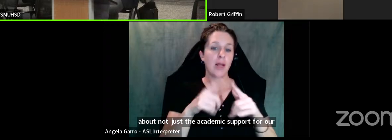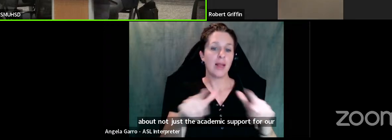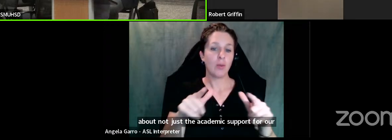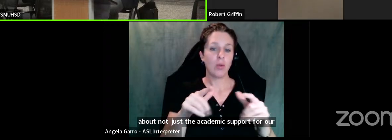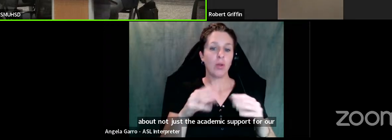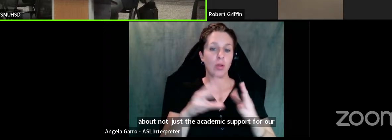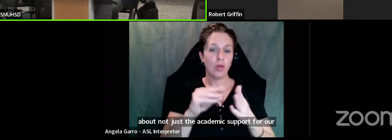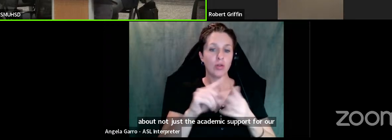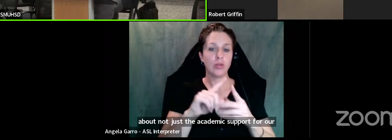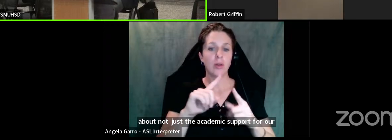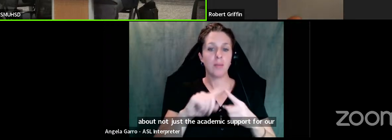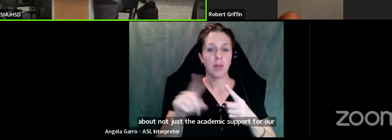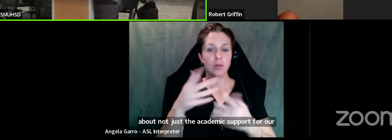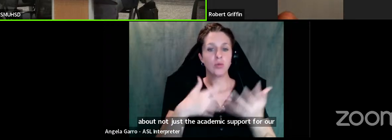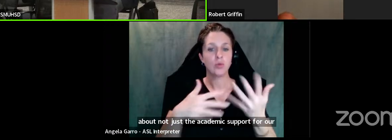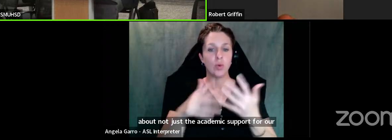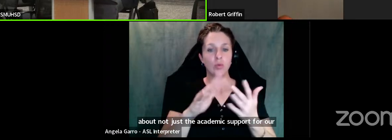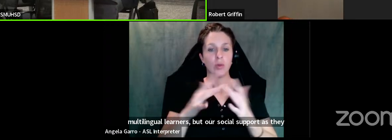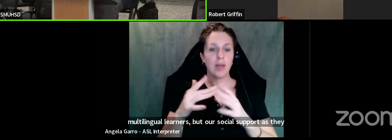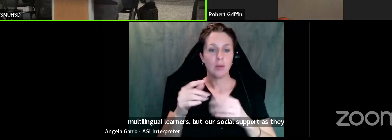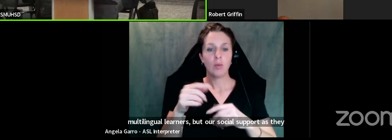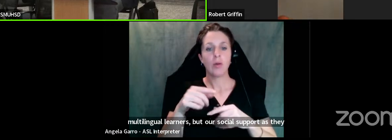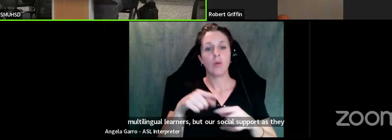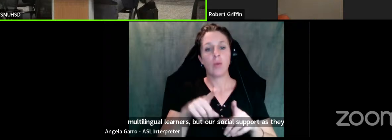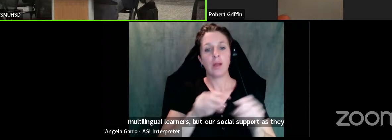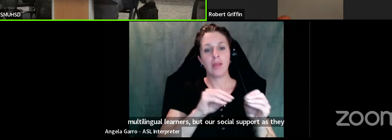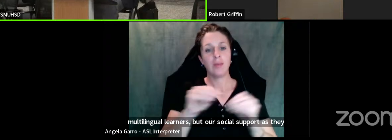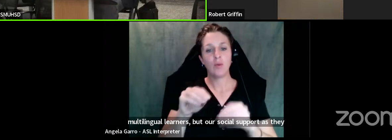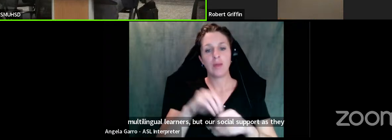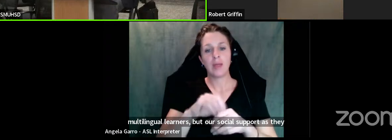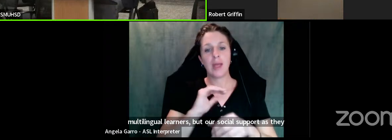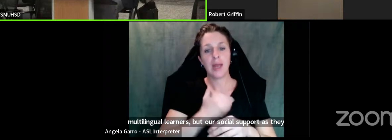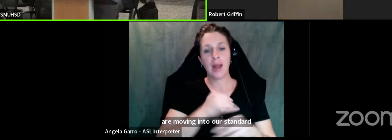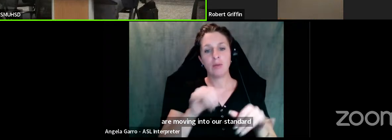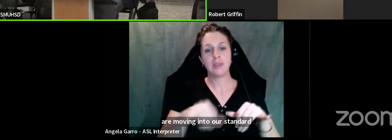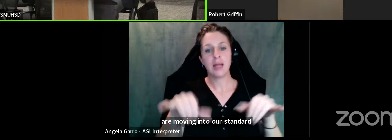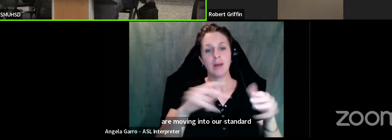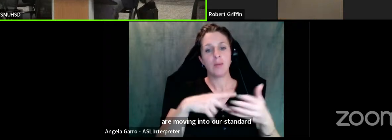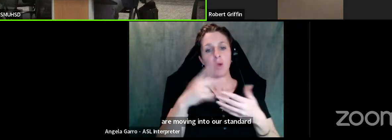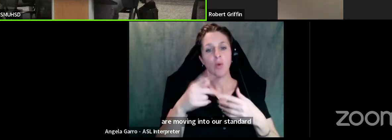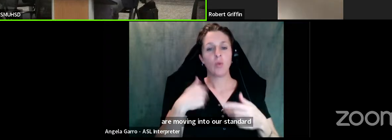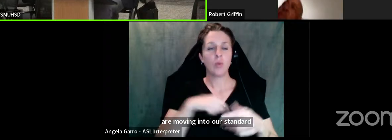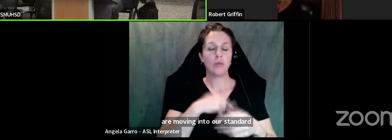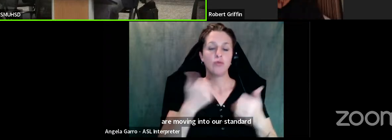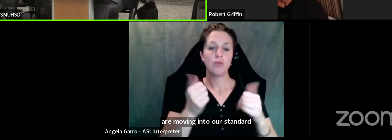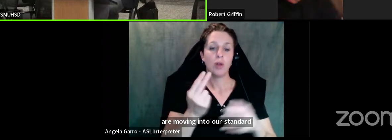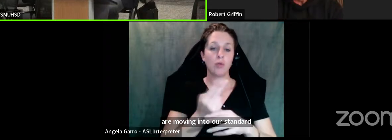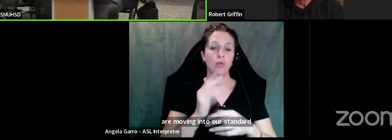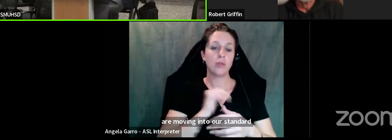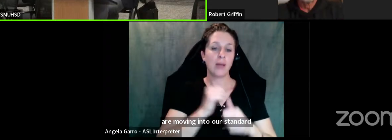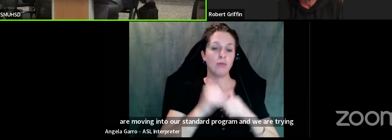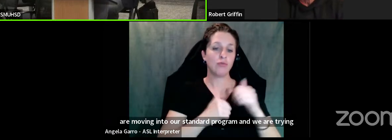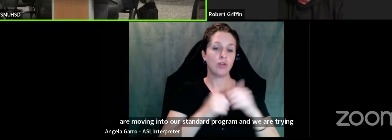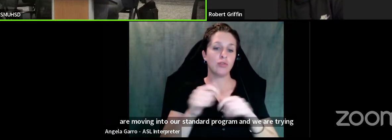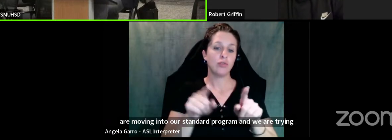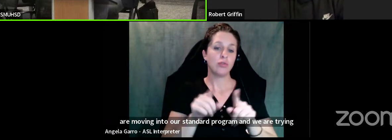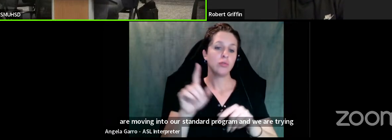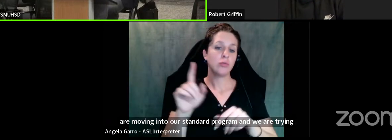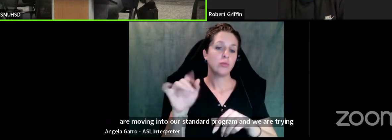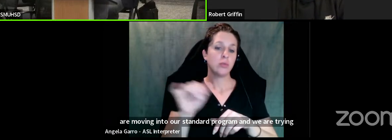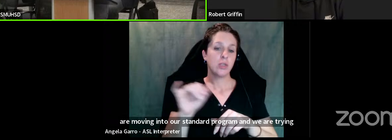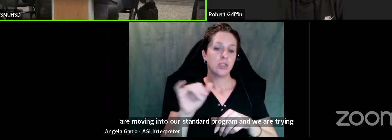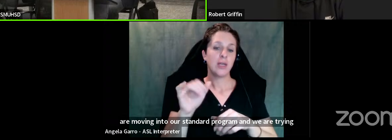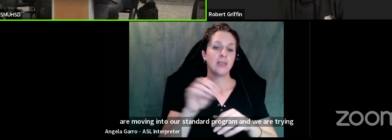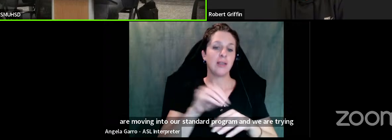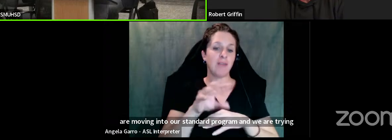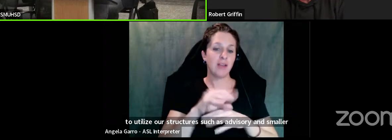are moving into our standard program, and that we are trying to utilize our structures such as advisory and